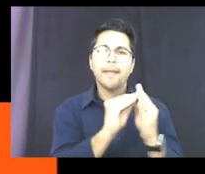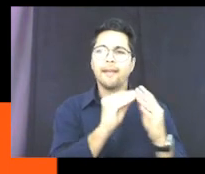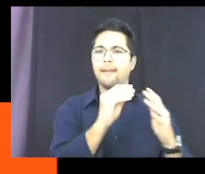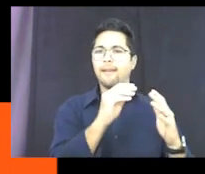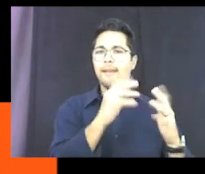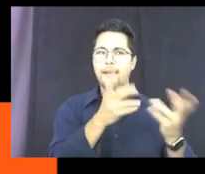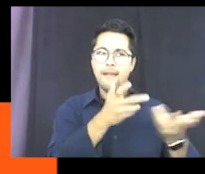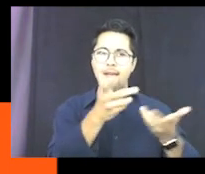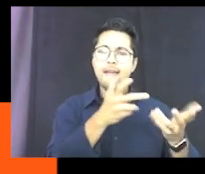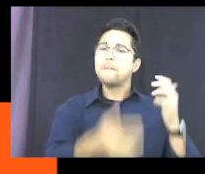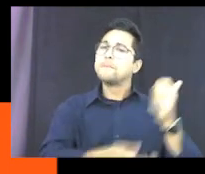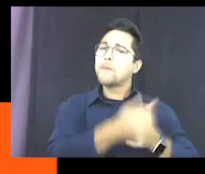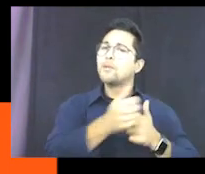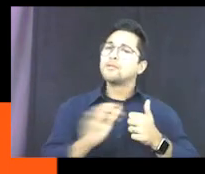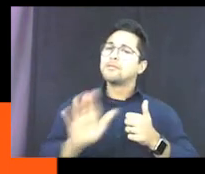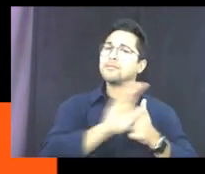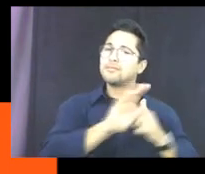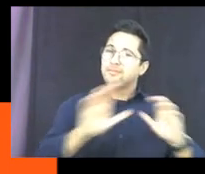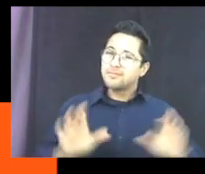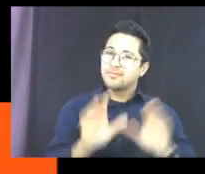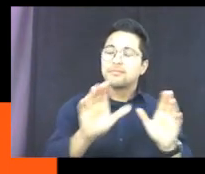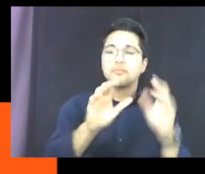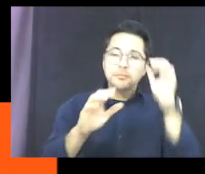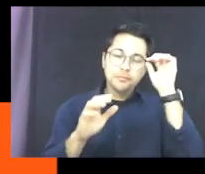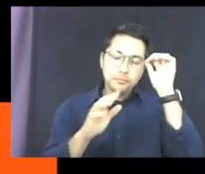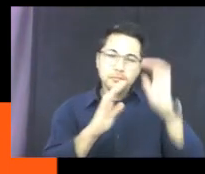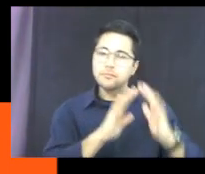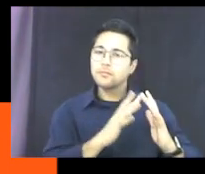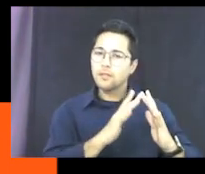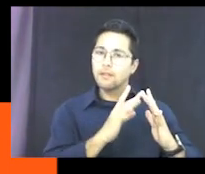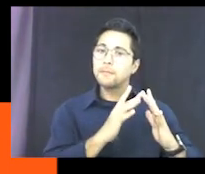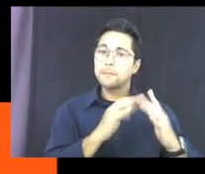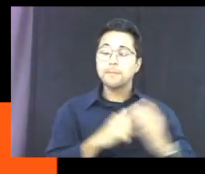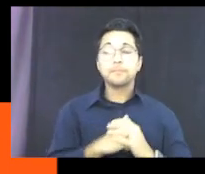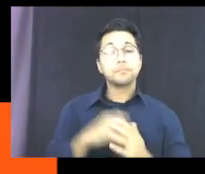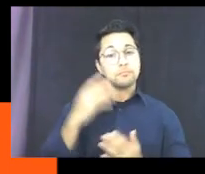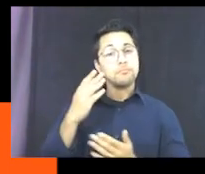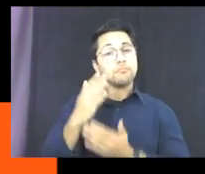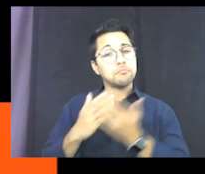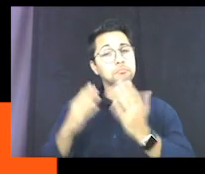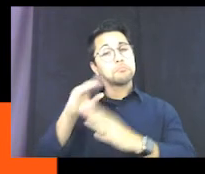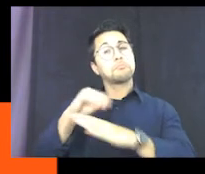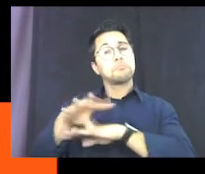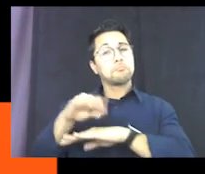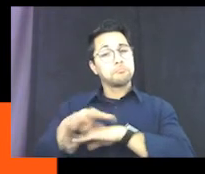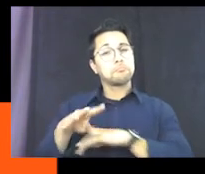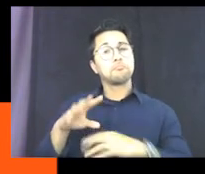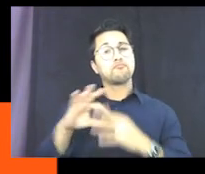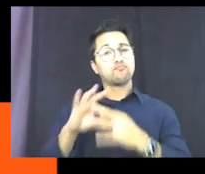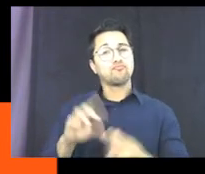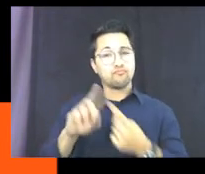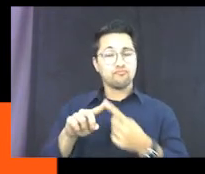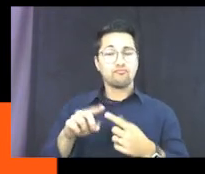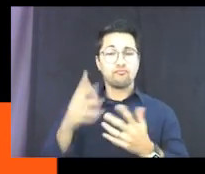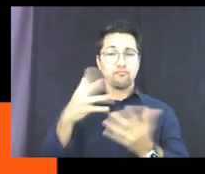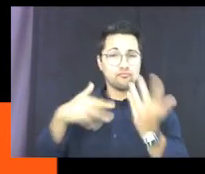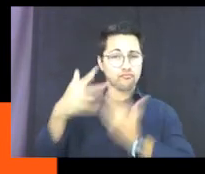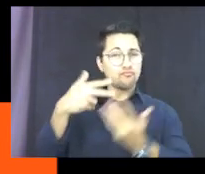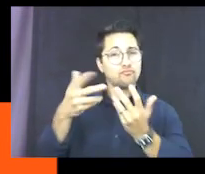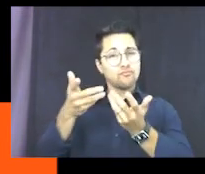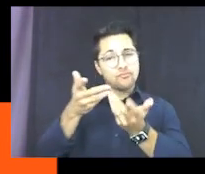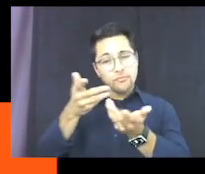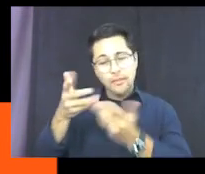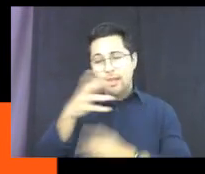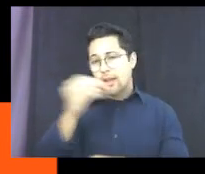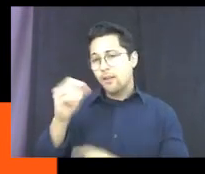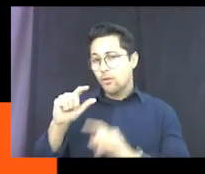conduct most of their activities virtually, some advice related to social interactions